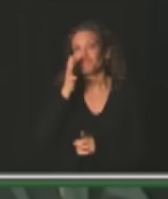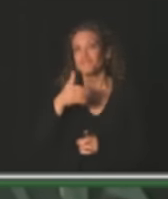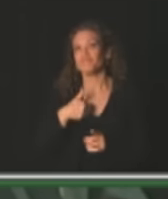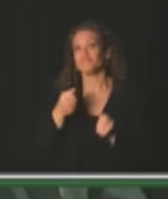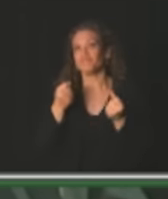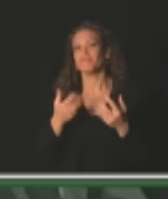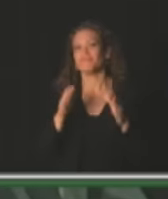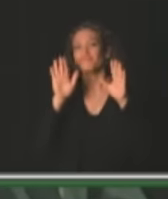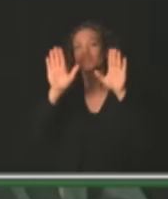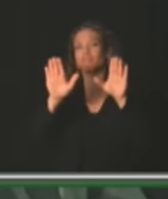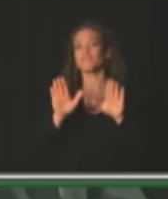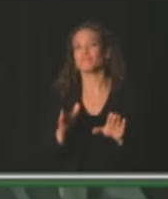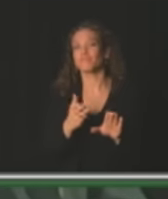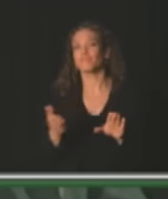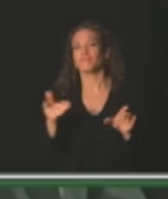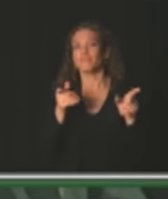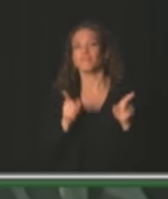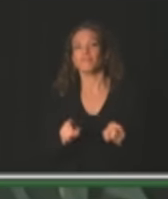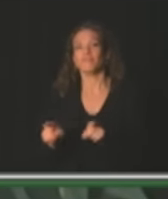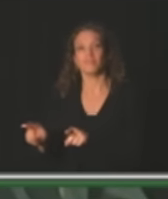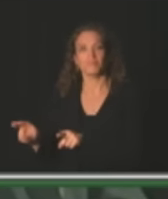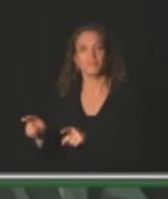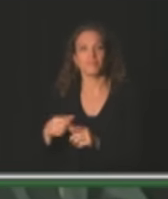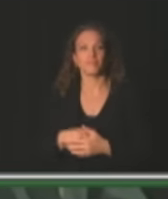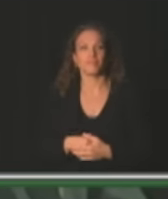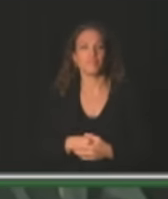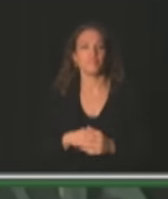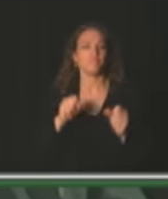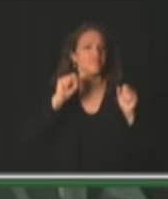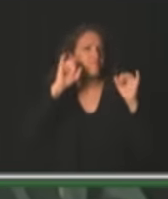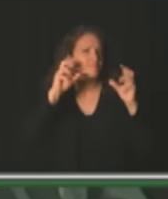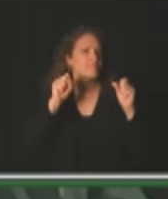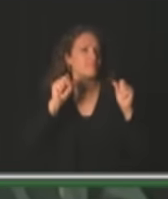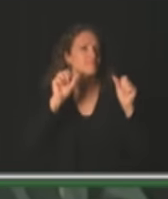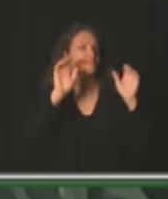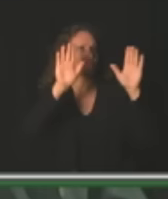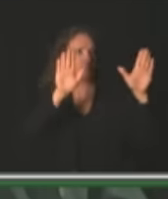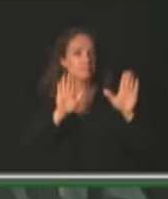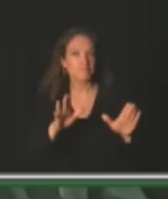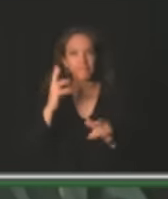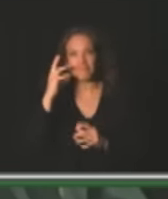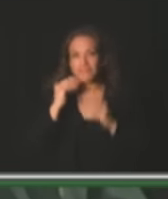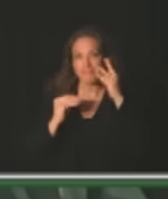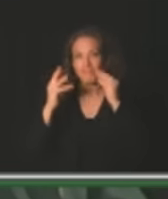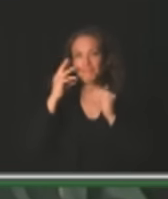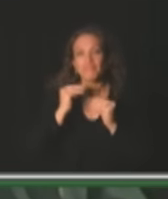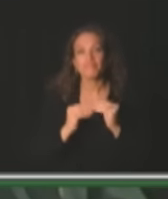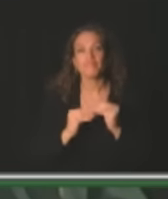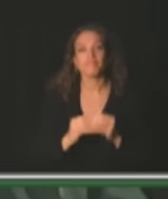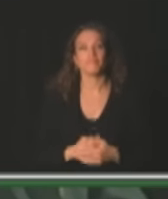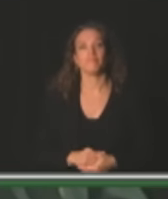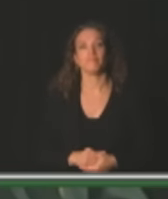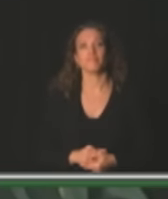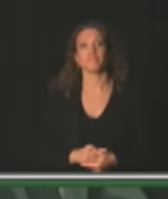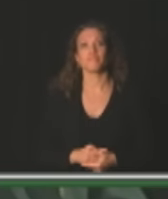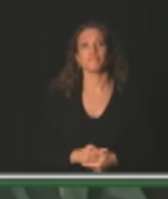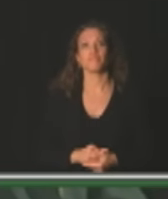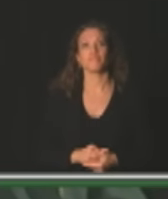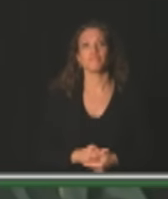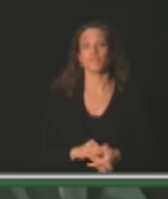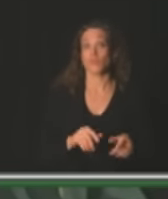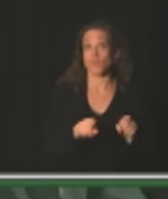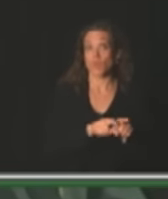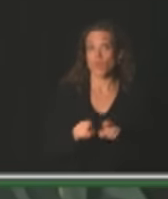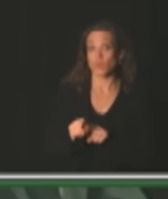that happen. Wonderful things and amazing experiences. But when you have a family